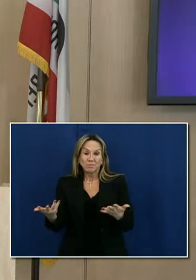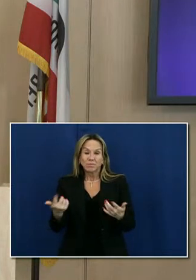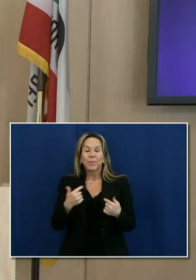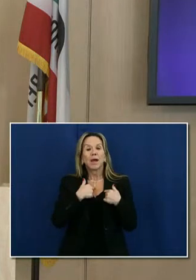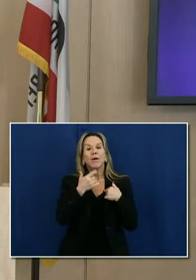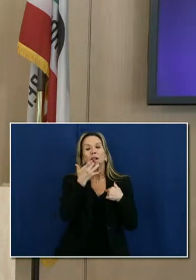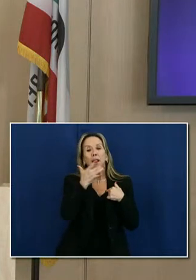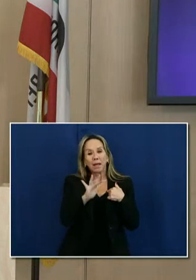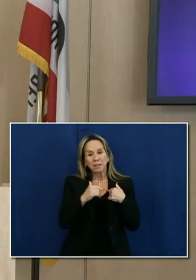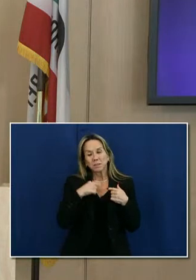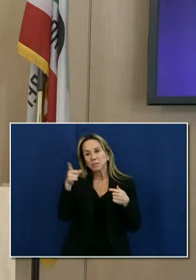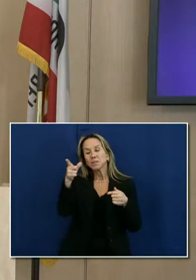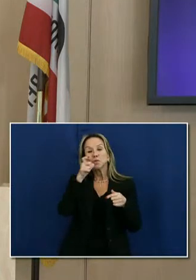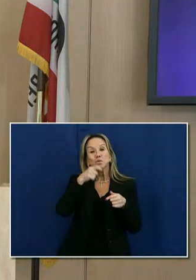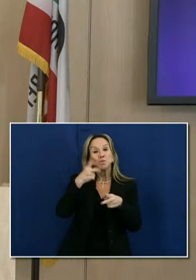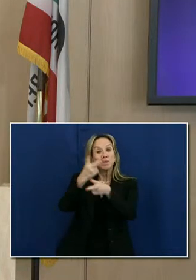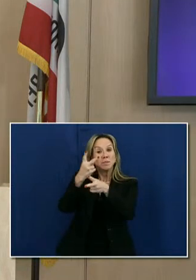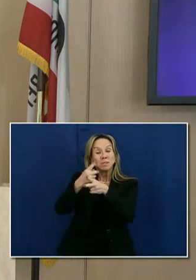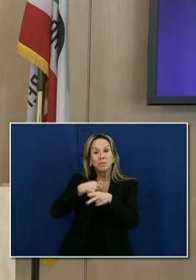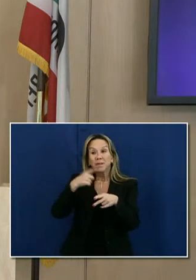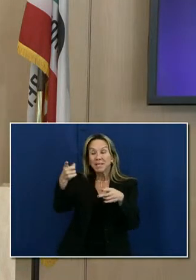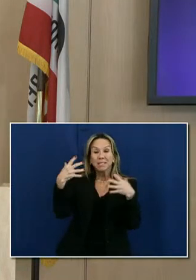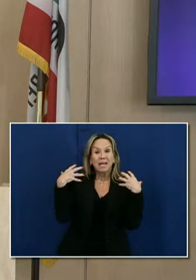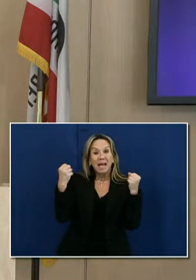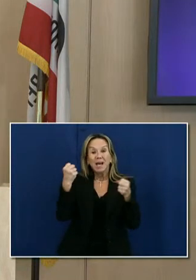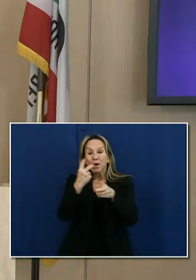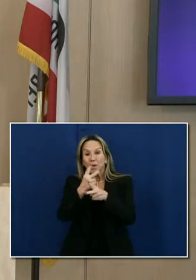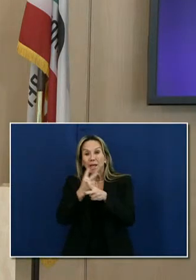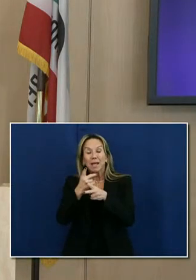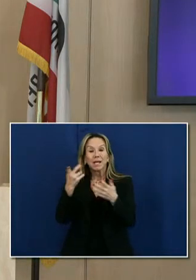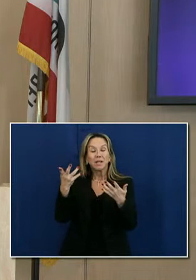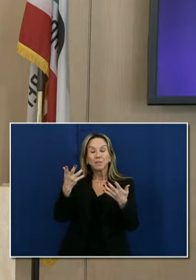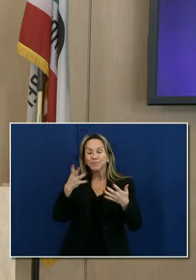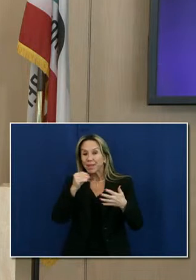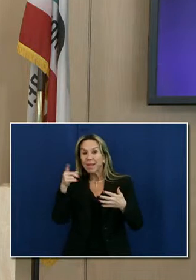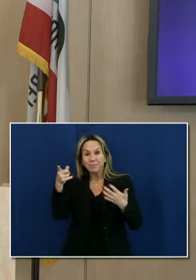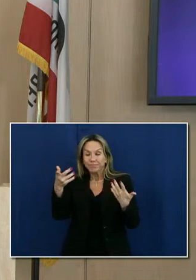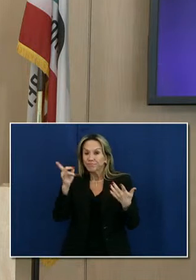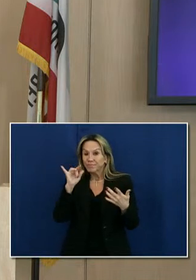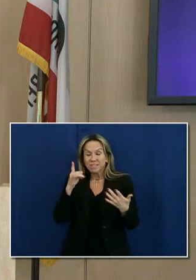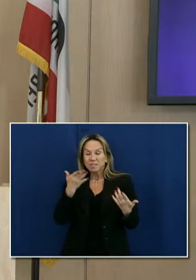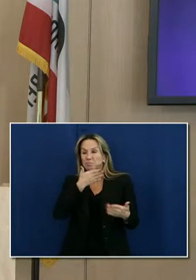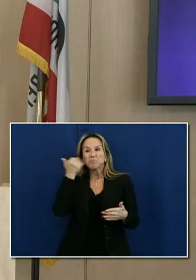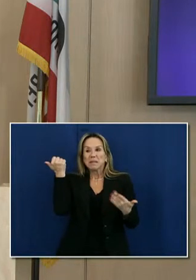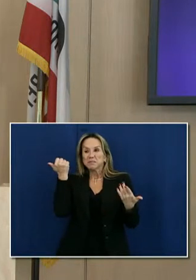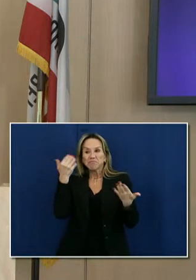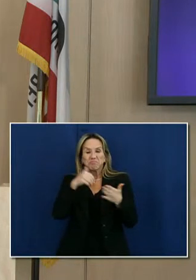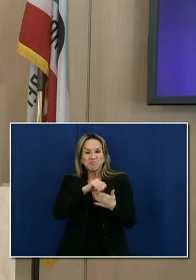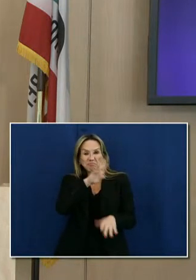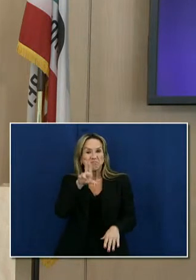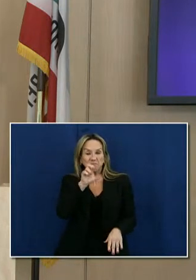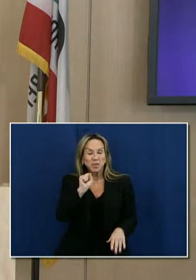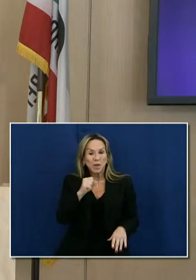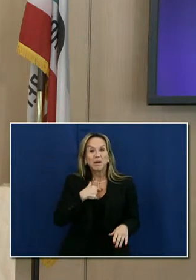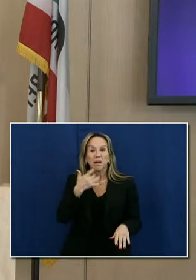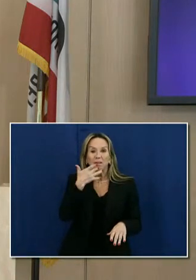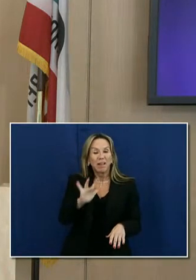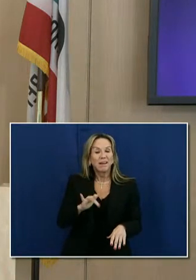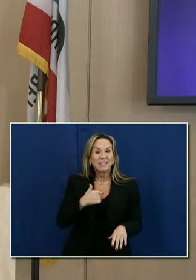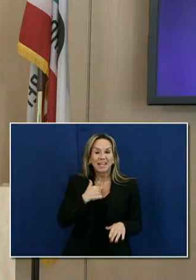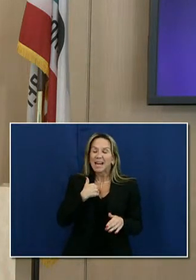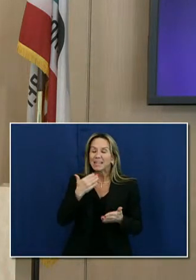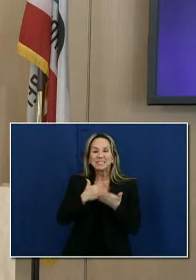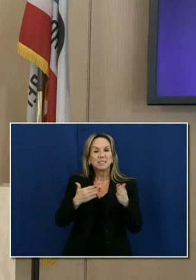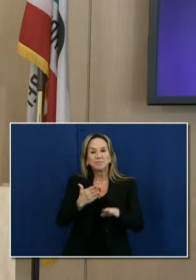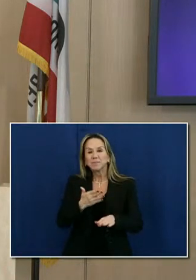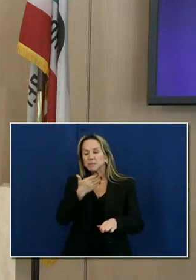of the finest health care coverage and access to care in the country. I was blessed to have access to some of the finest